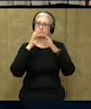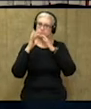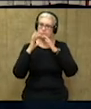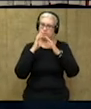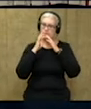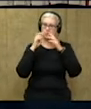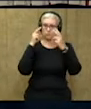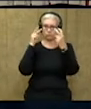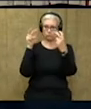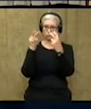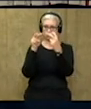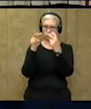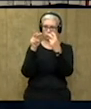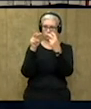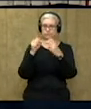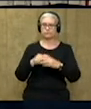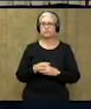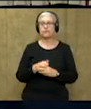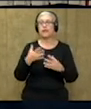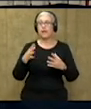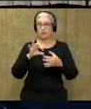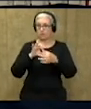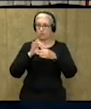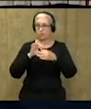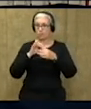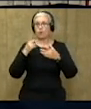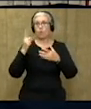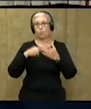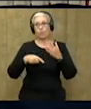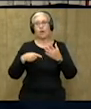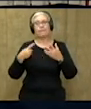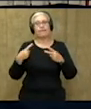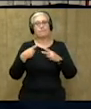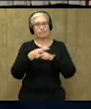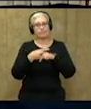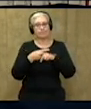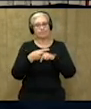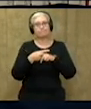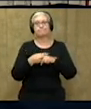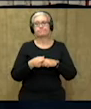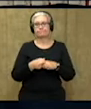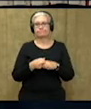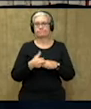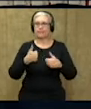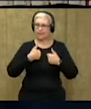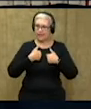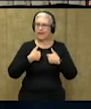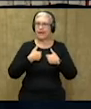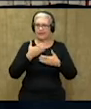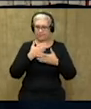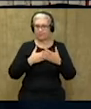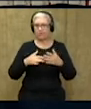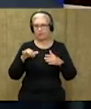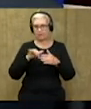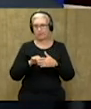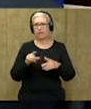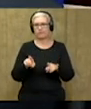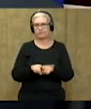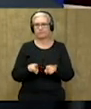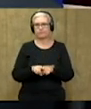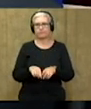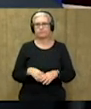each other in the eye, and you're taking some ownership to whatever that conflict is in order to come to a good resolution to it.